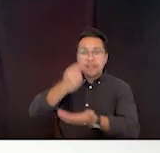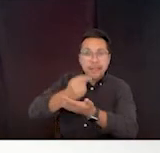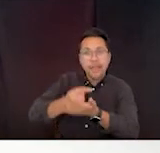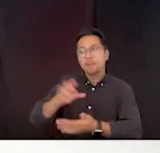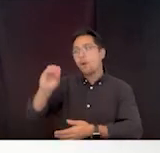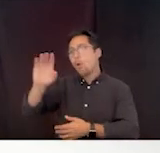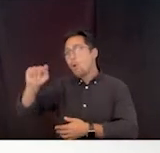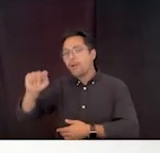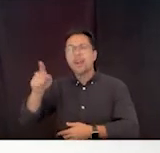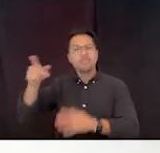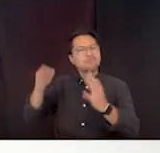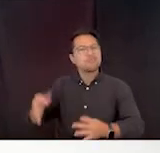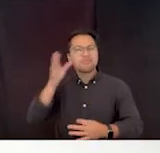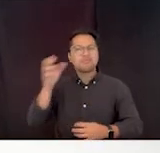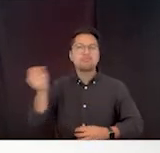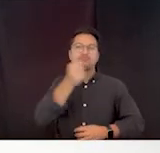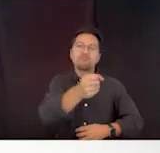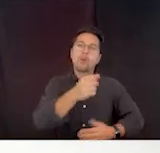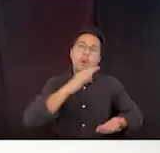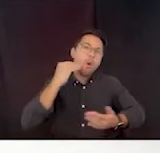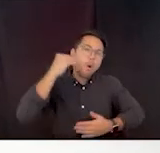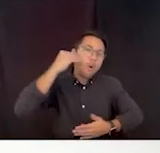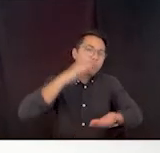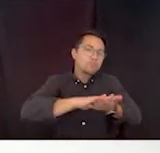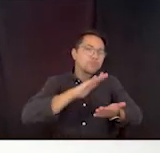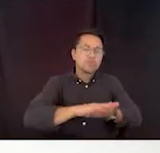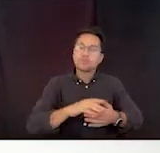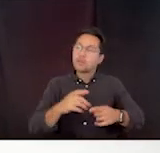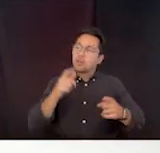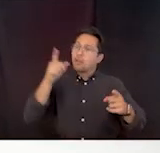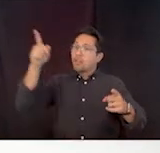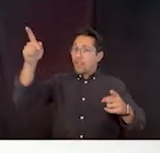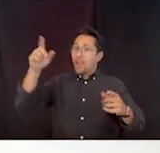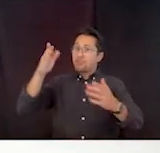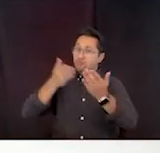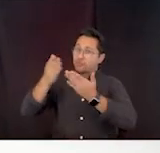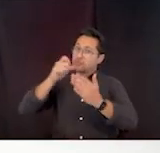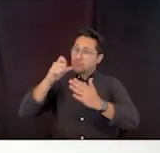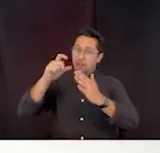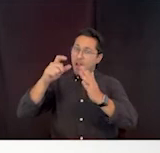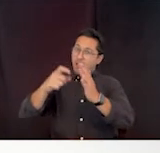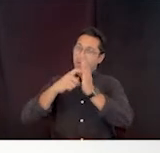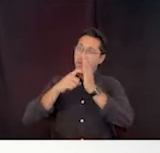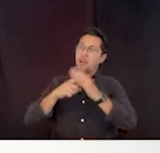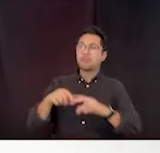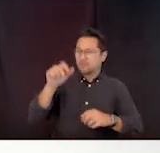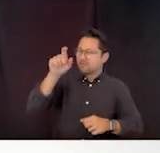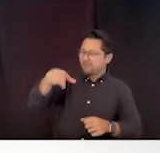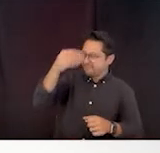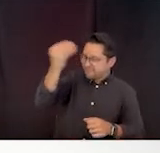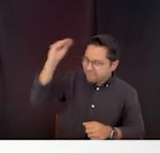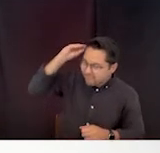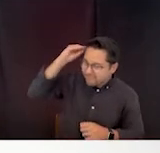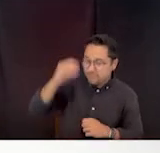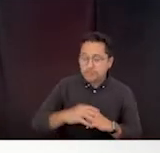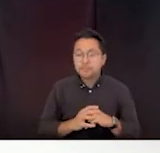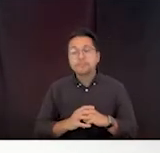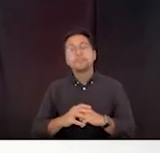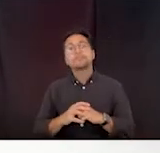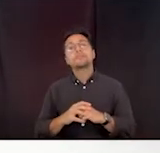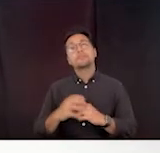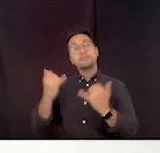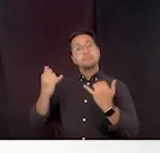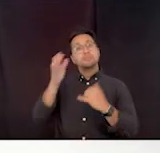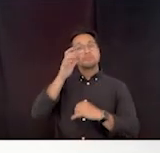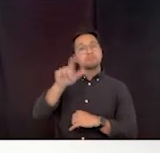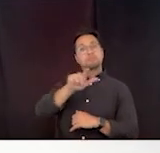them, then they're not obligated to provide those services. So that's just something to remember. And now I am going to